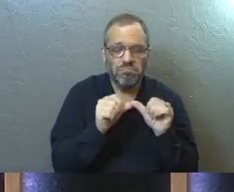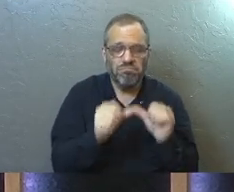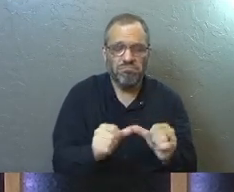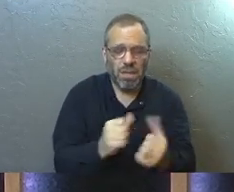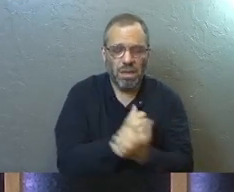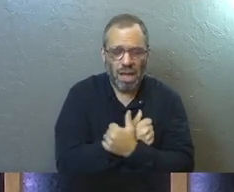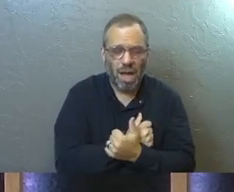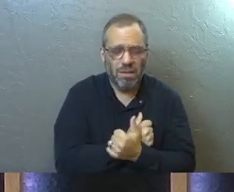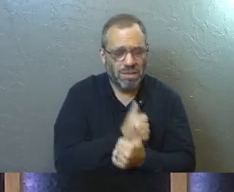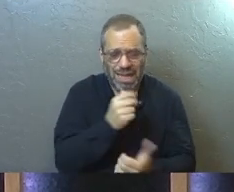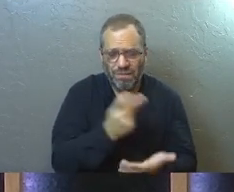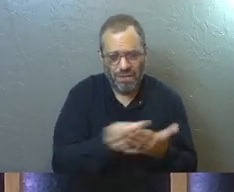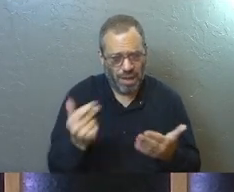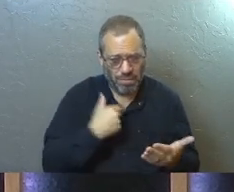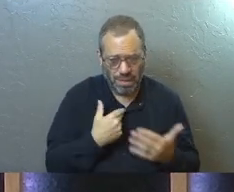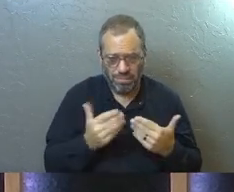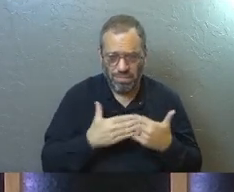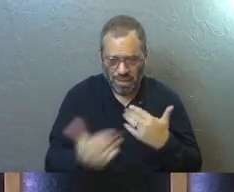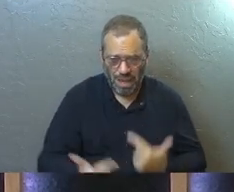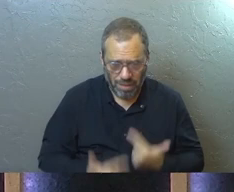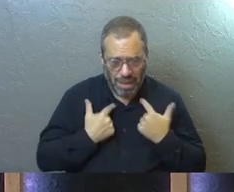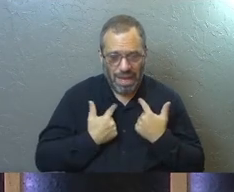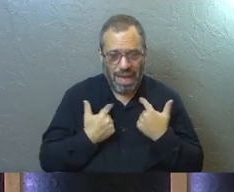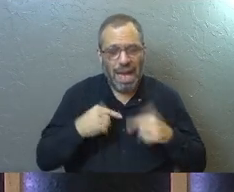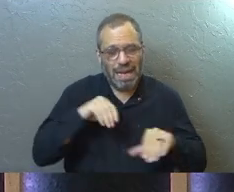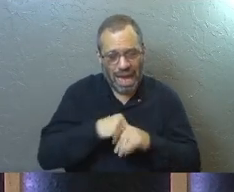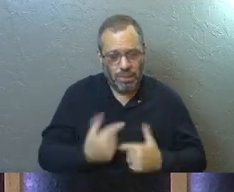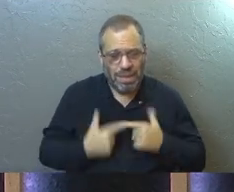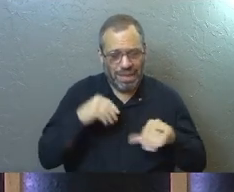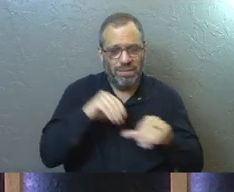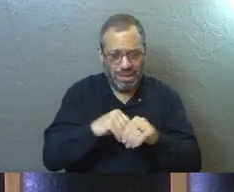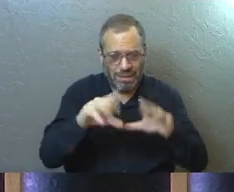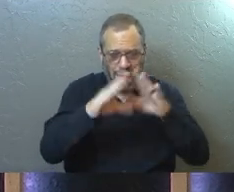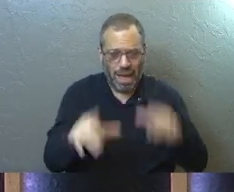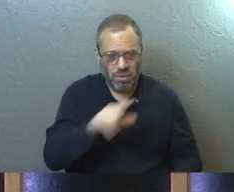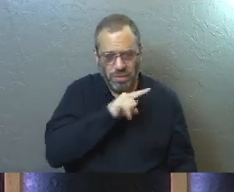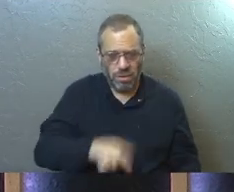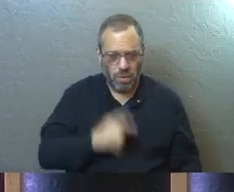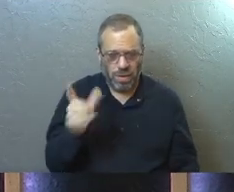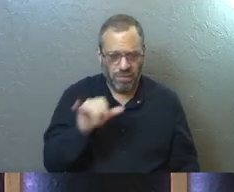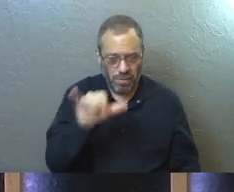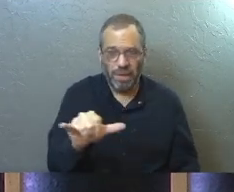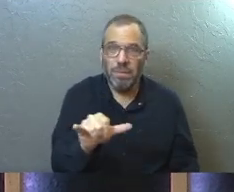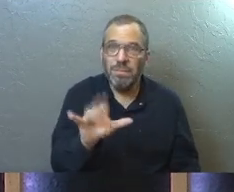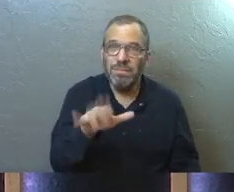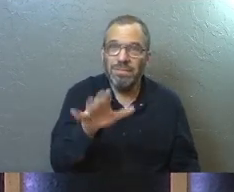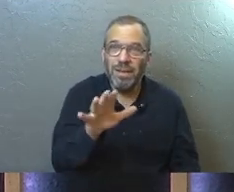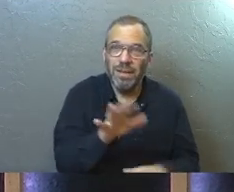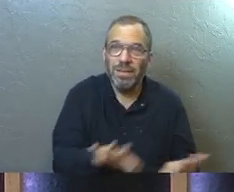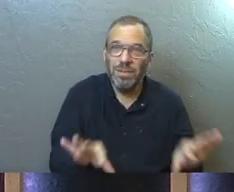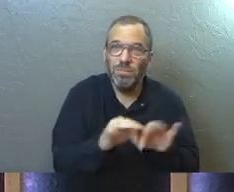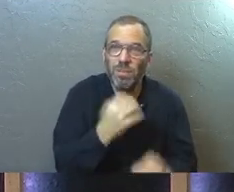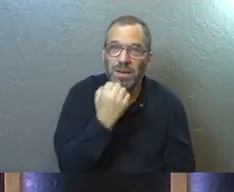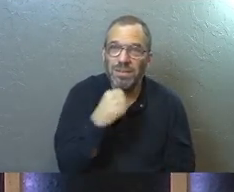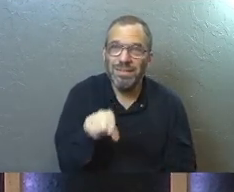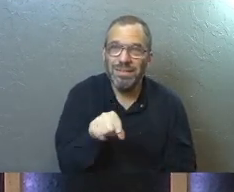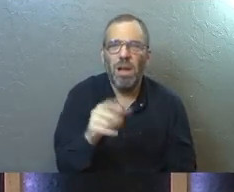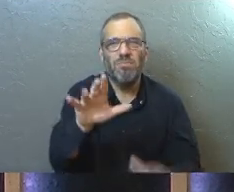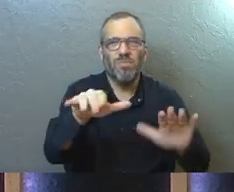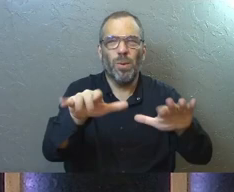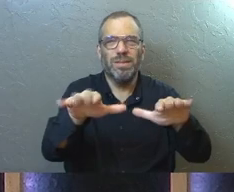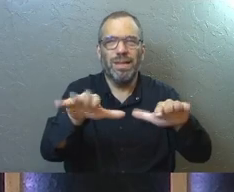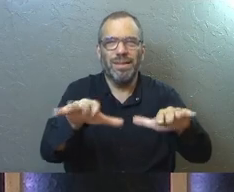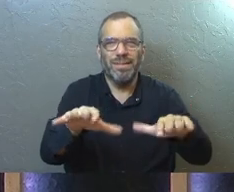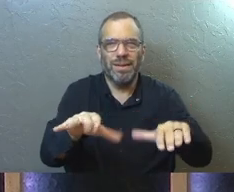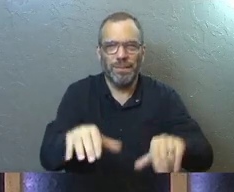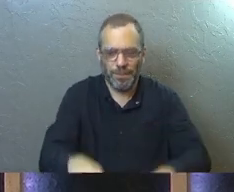me all the days of my life, and I will live in the house of the Lord forever. Do you see why it's so precious? Go ahead and have a seat.